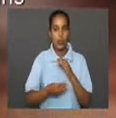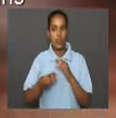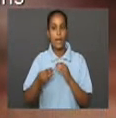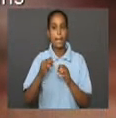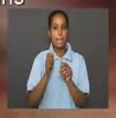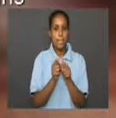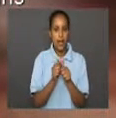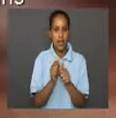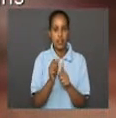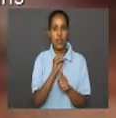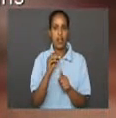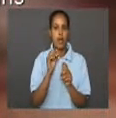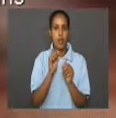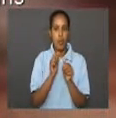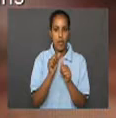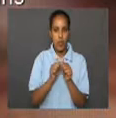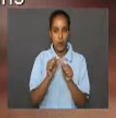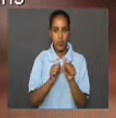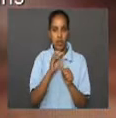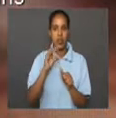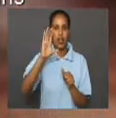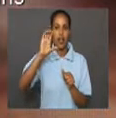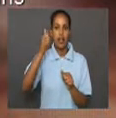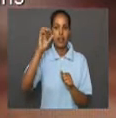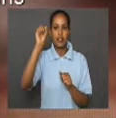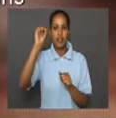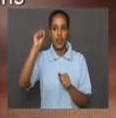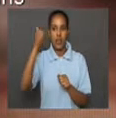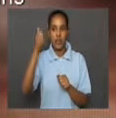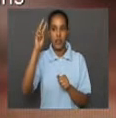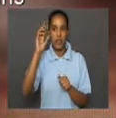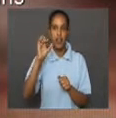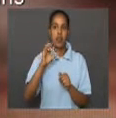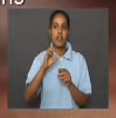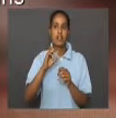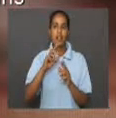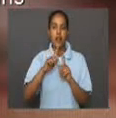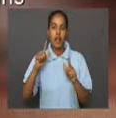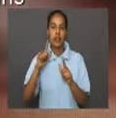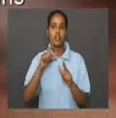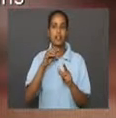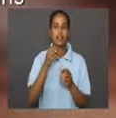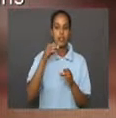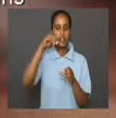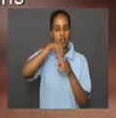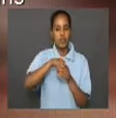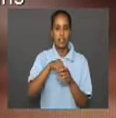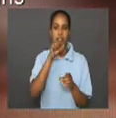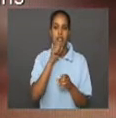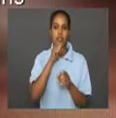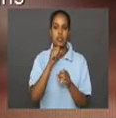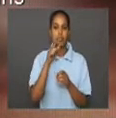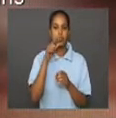maize. Potatoes and cassava also contain a great deal of starch, as